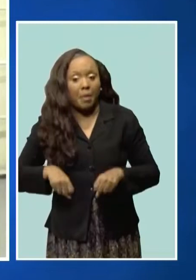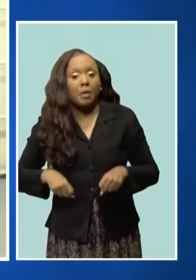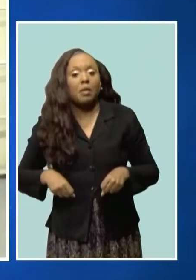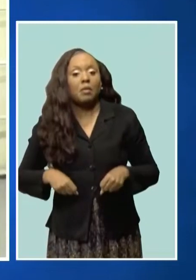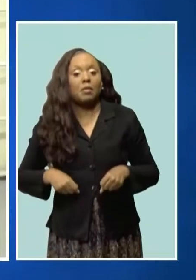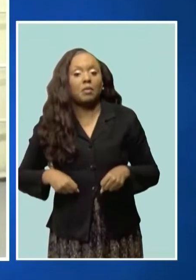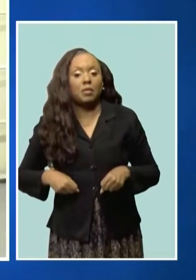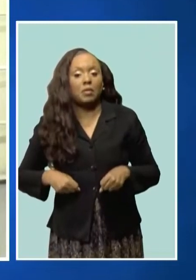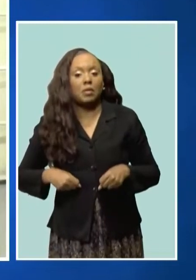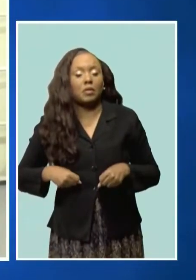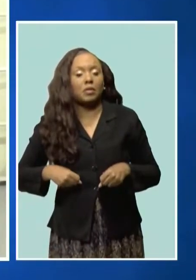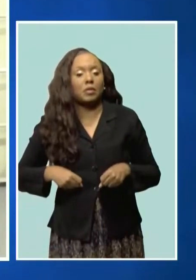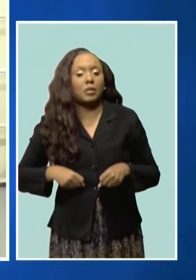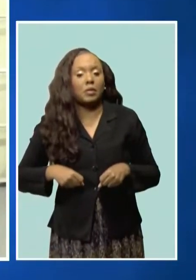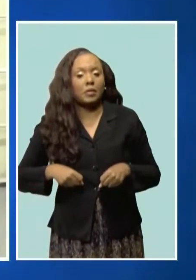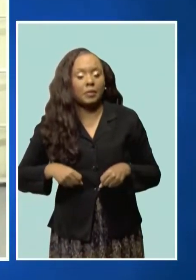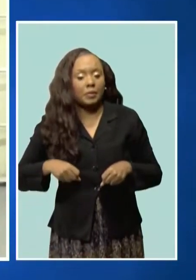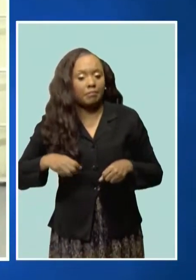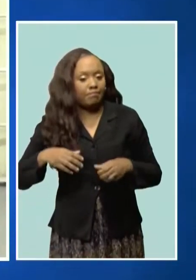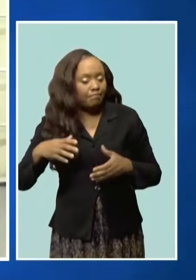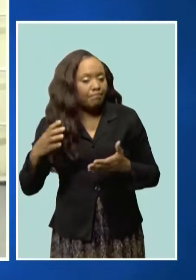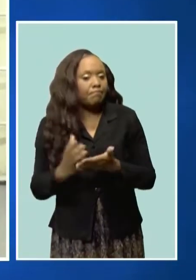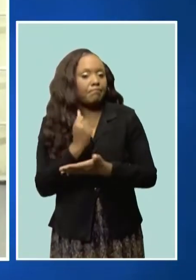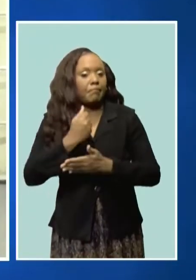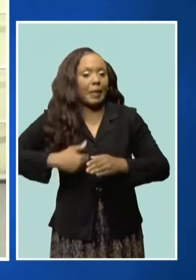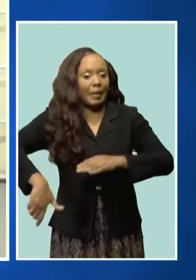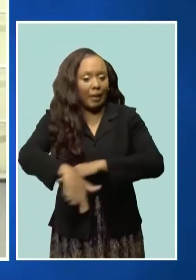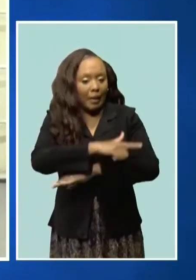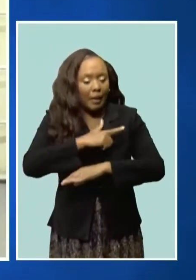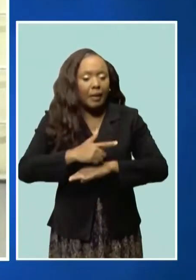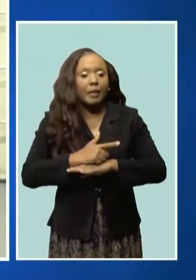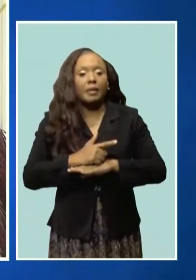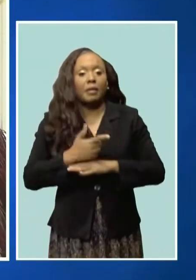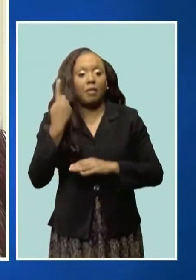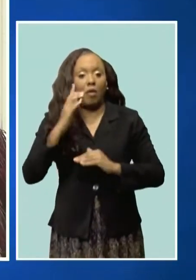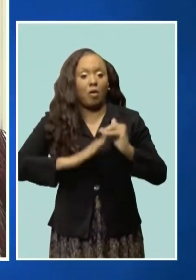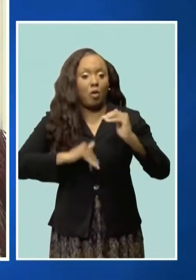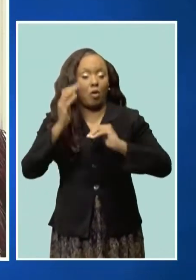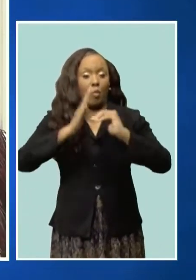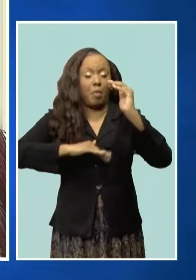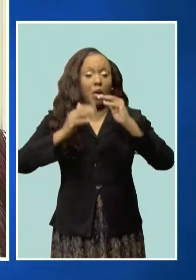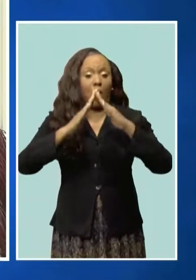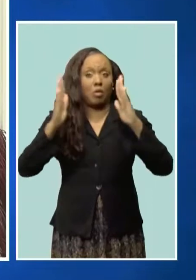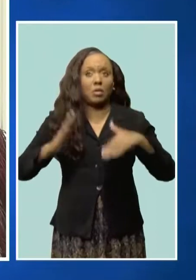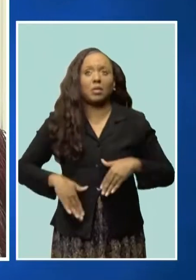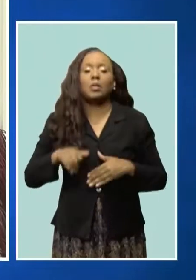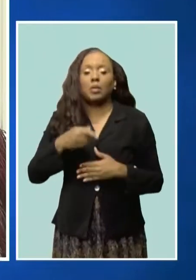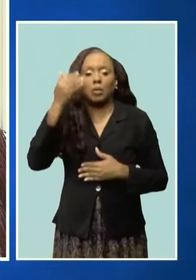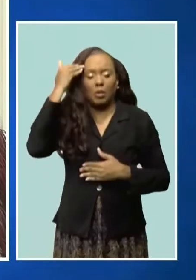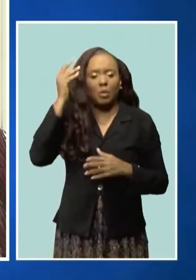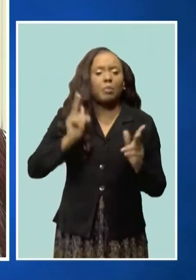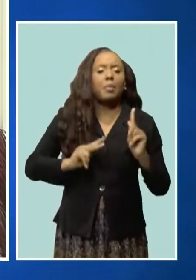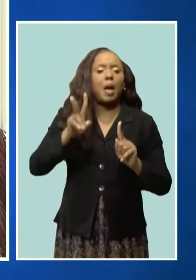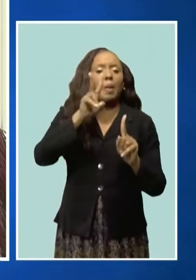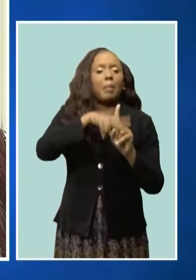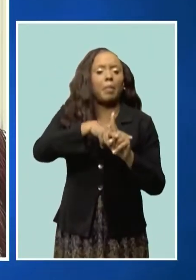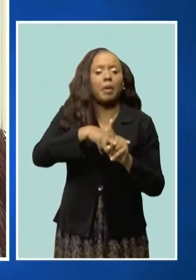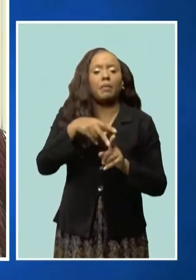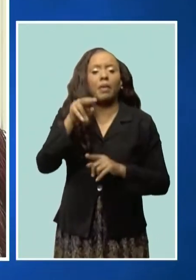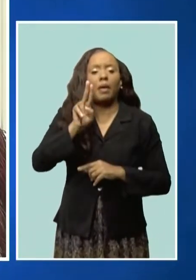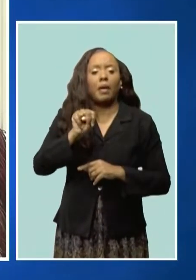because many of you may be aware, some people apply to NHC for years and years and years and years and years and years and years and